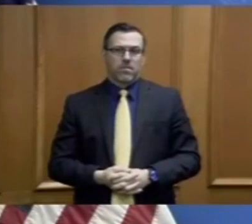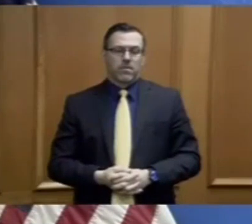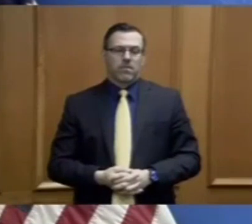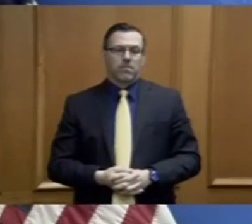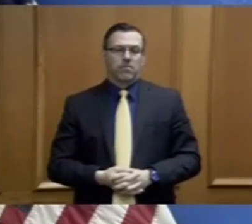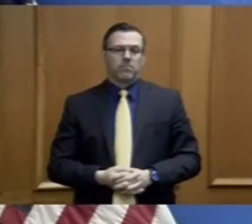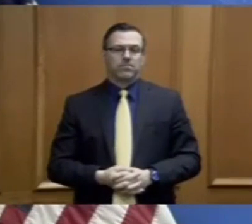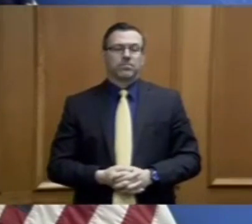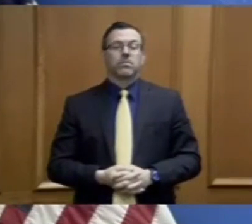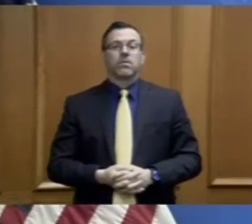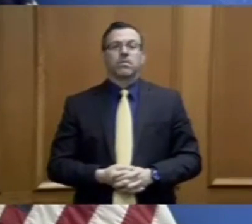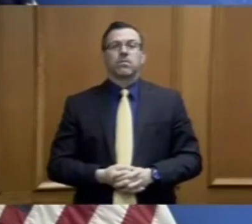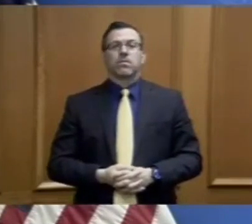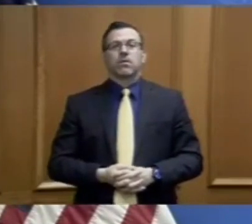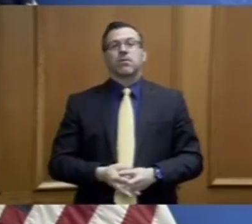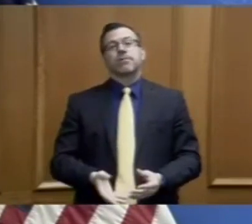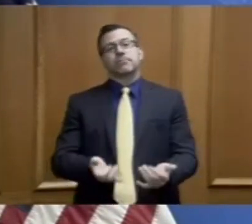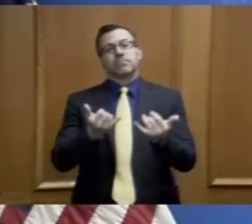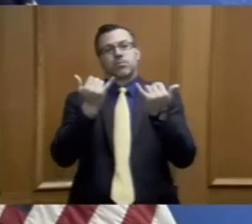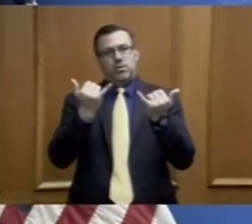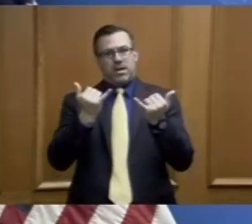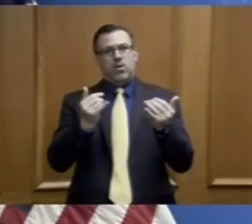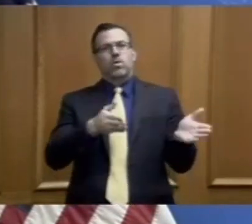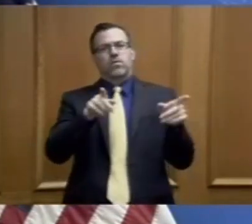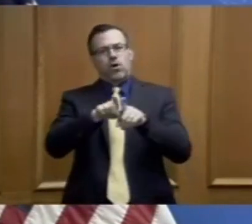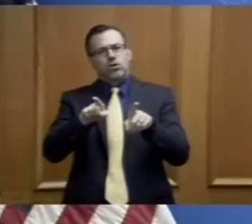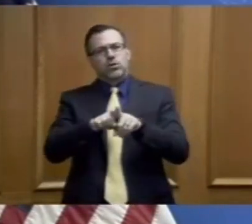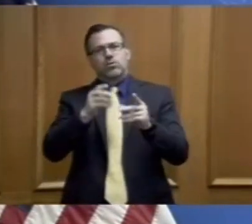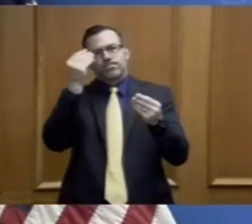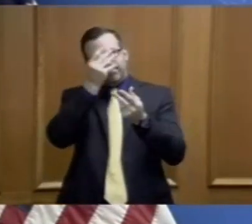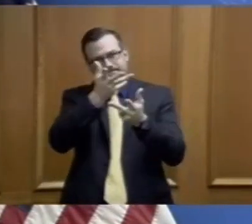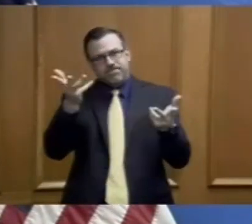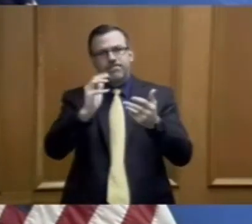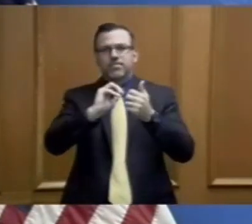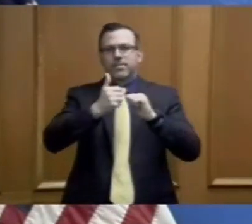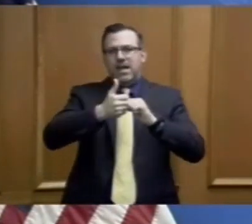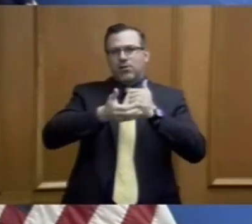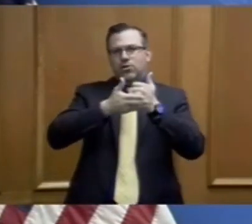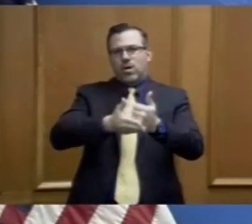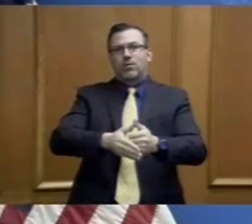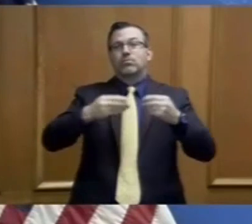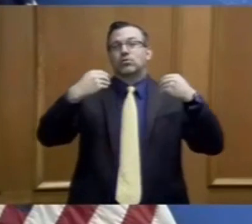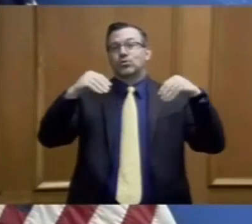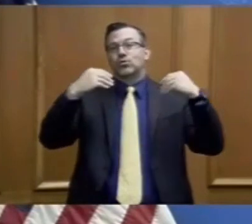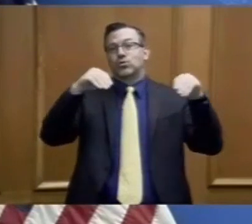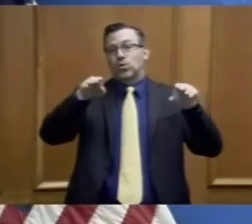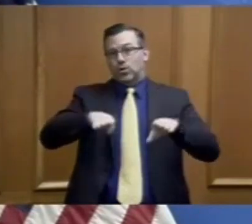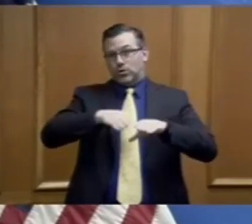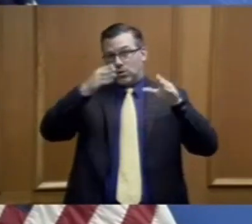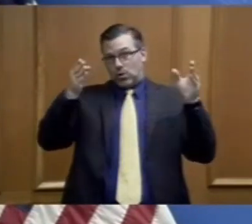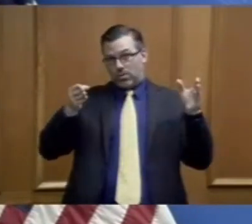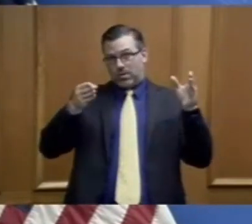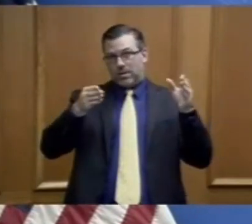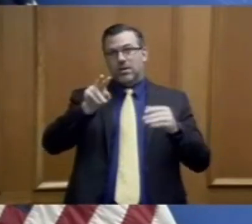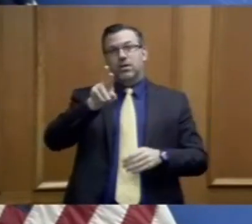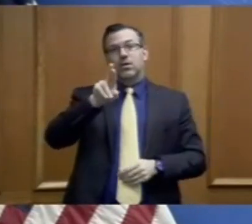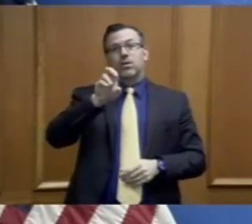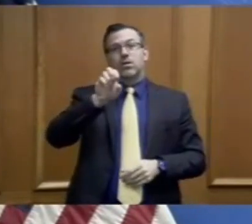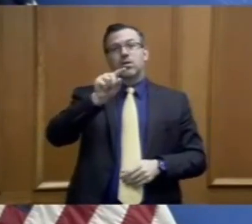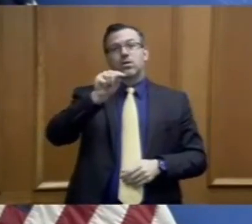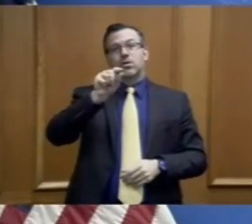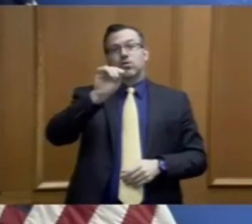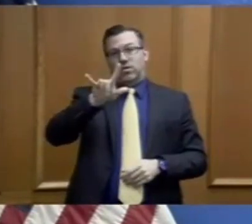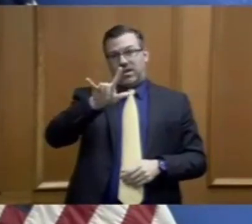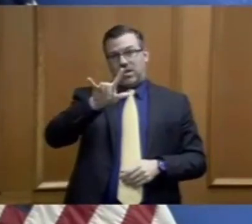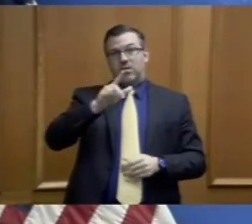Today, we've also released guidelines for the retail industry, which includes both retail stores who are reopening and those who have remained open as essential